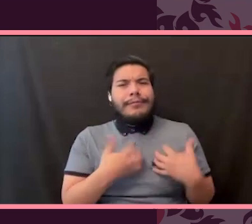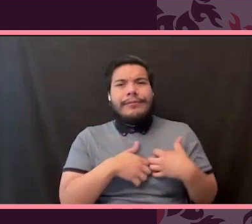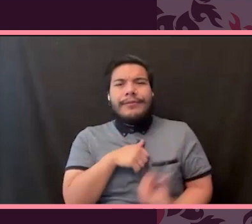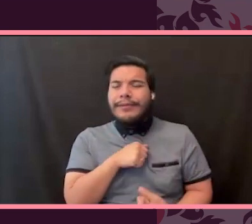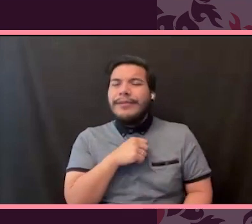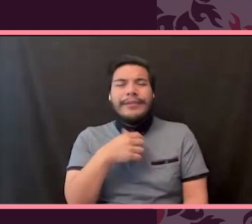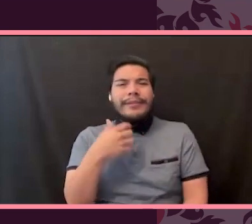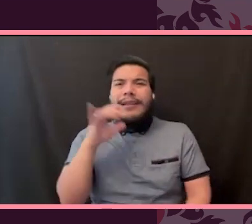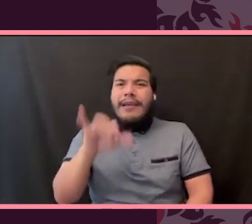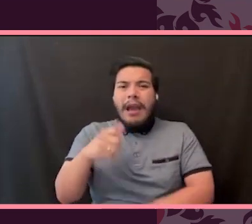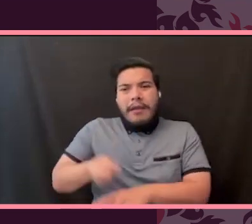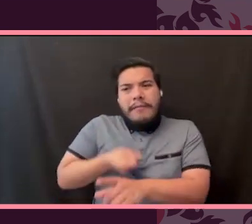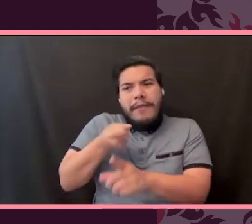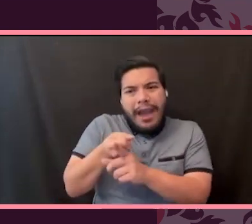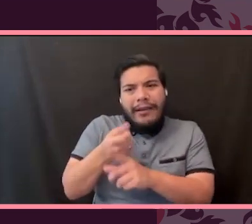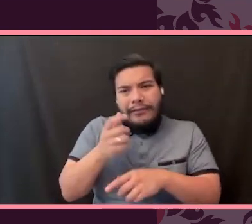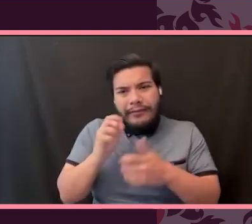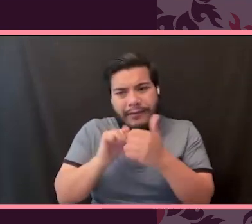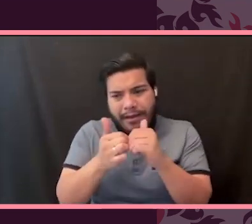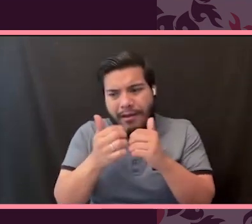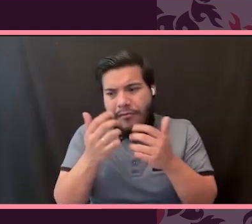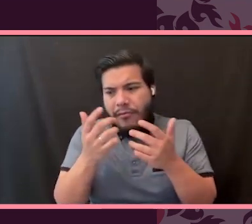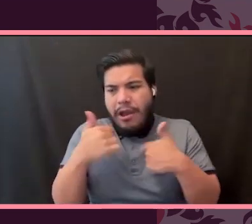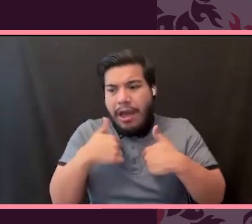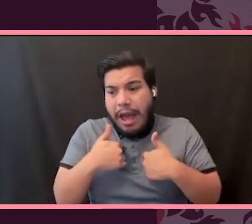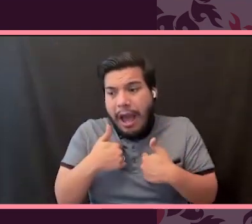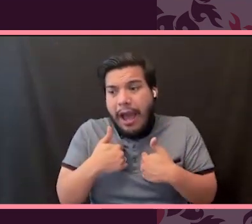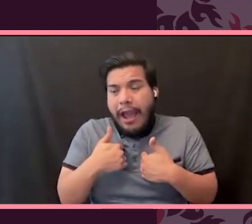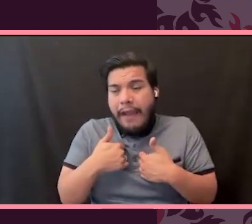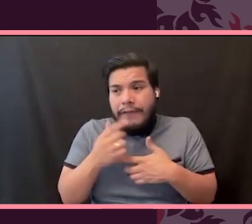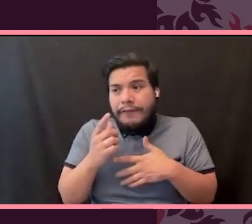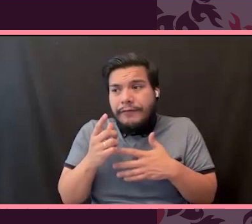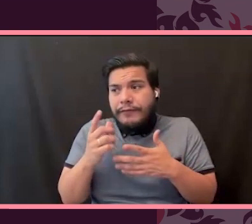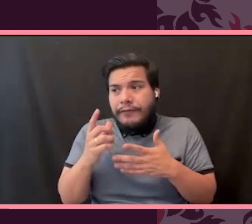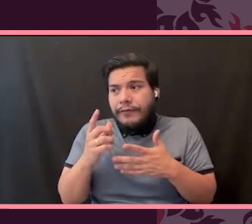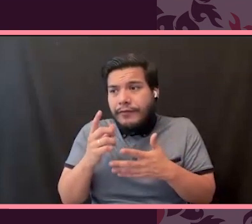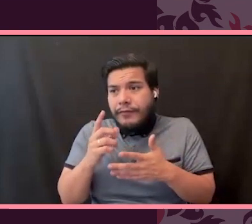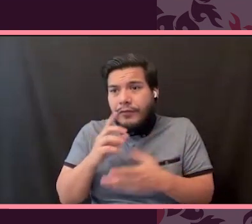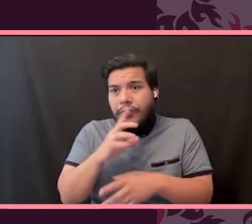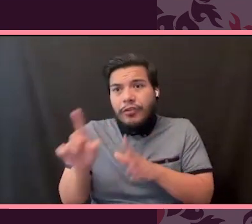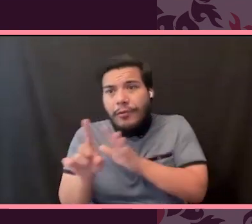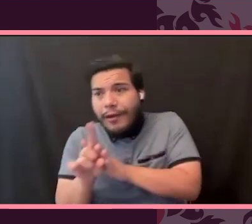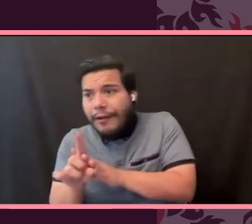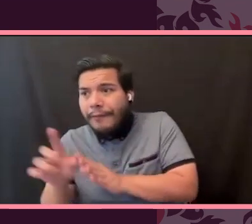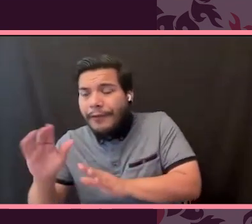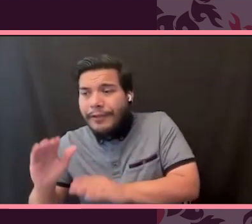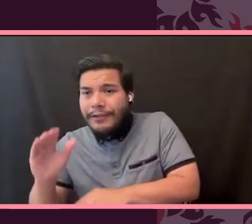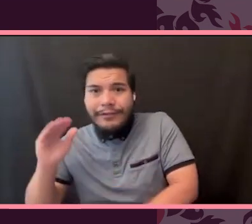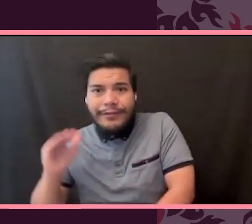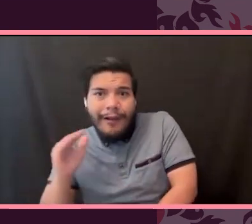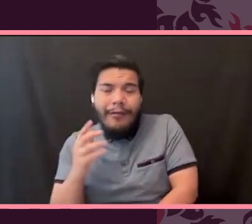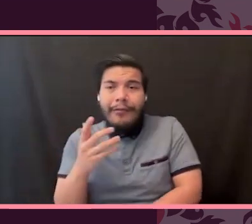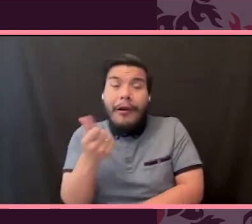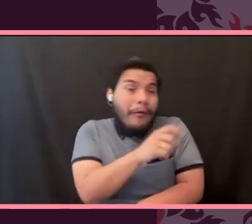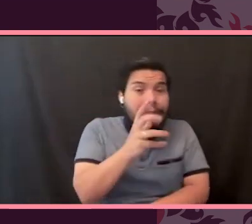like the impact of the way that I've shown up, or, other parents might have shown up with their kid and trying to correct a behavior